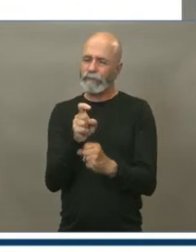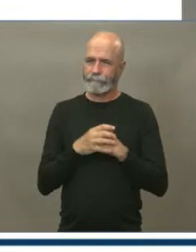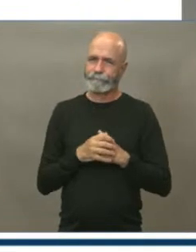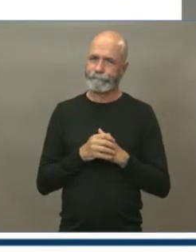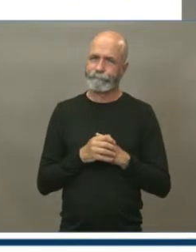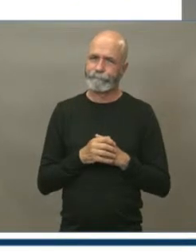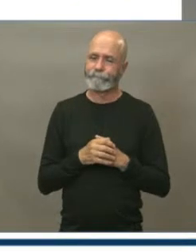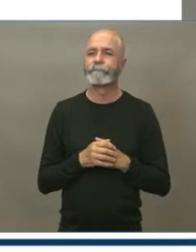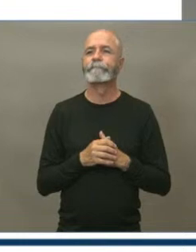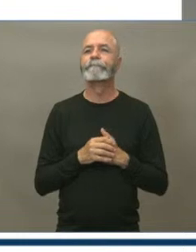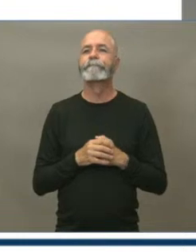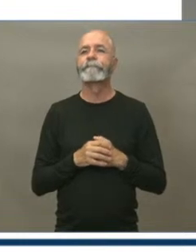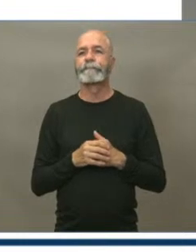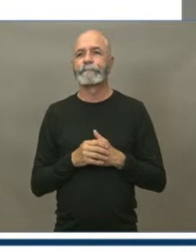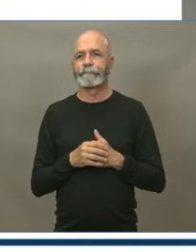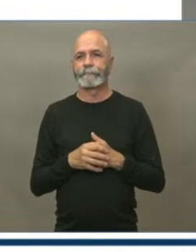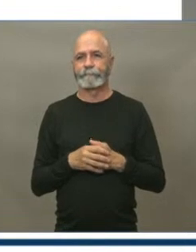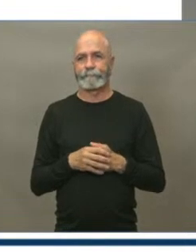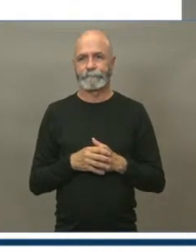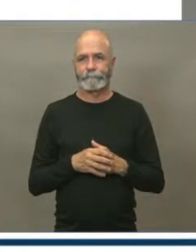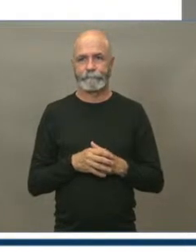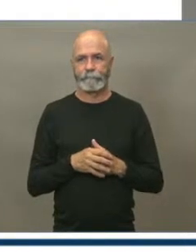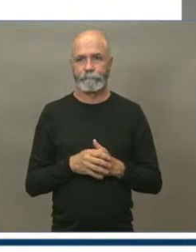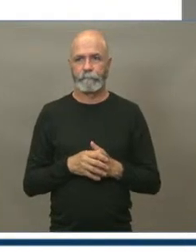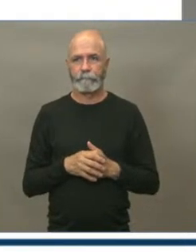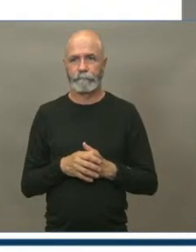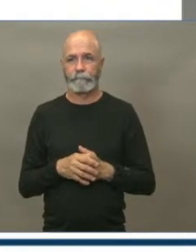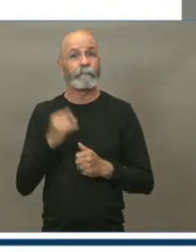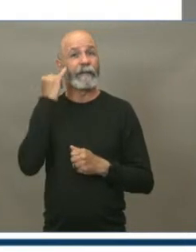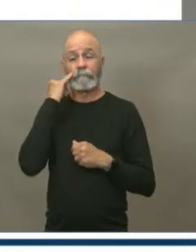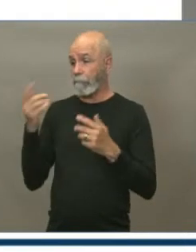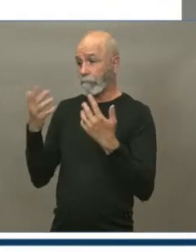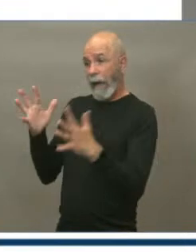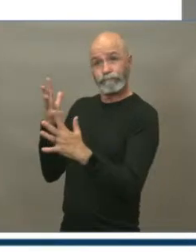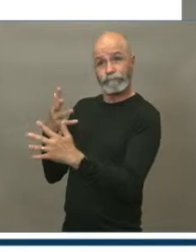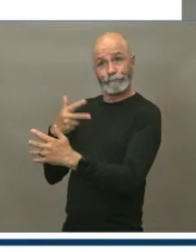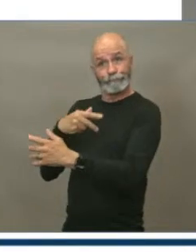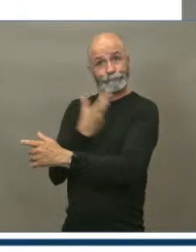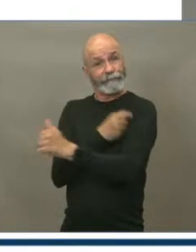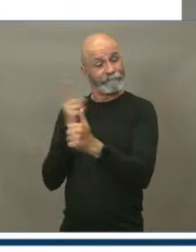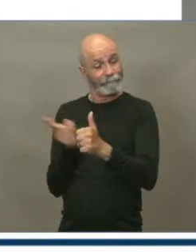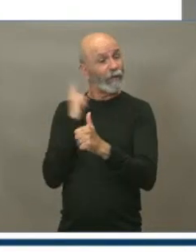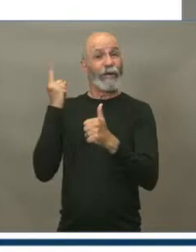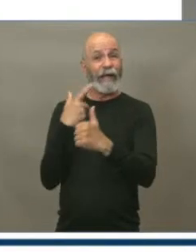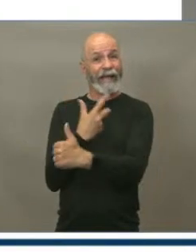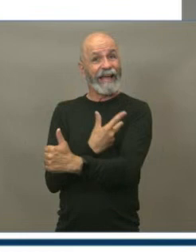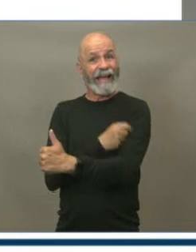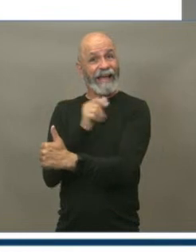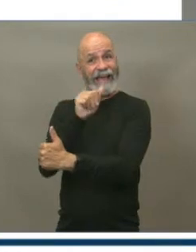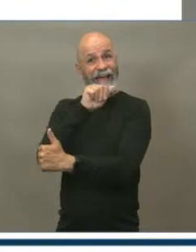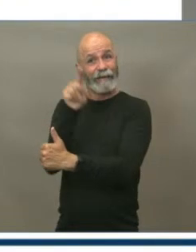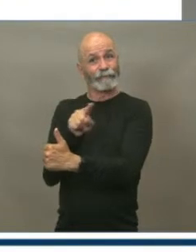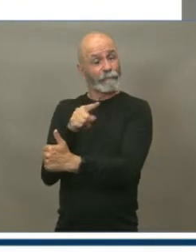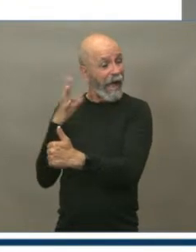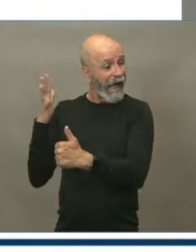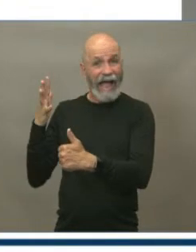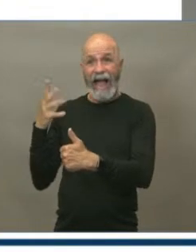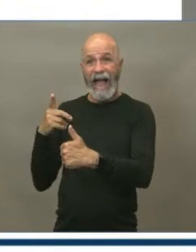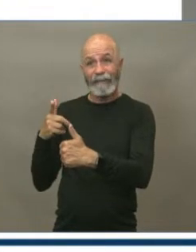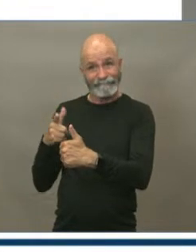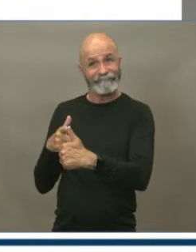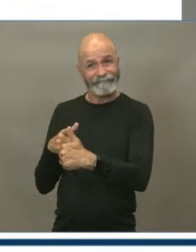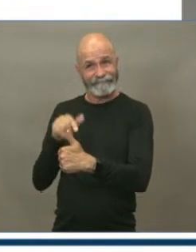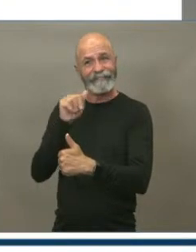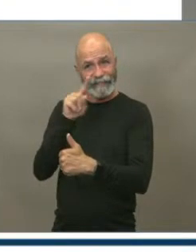And I want to speak directly to those of you who received a first dose of Astrazeneca vaccine. With the news that Nova Scotia and many